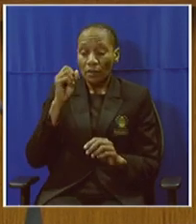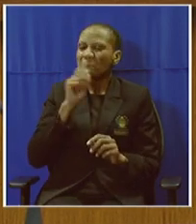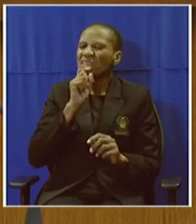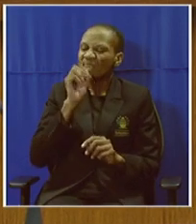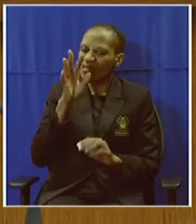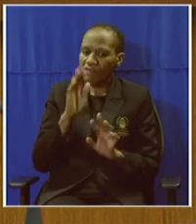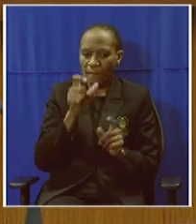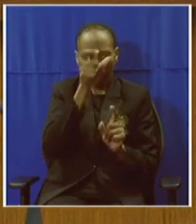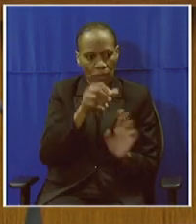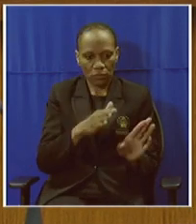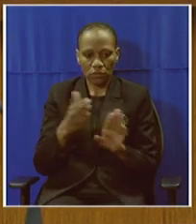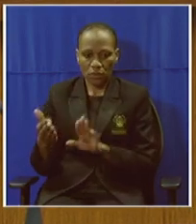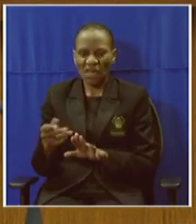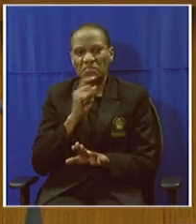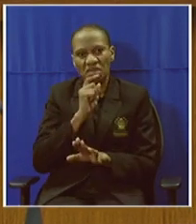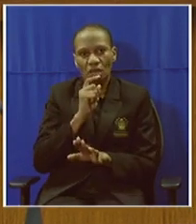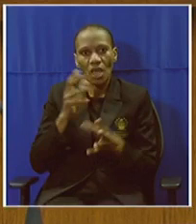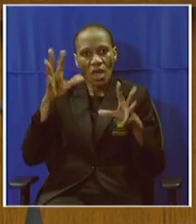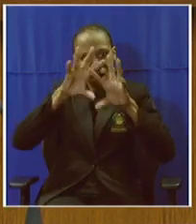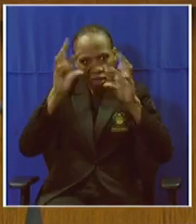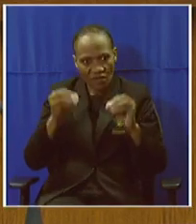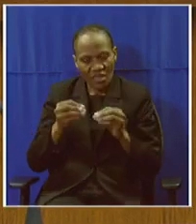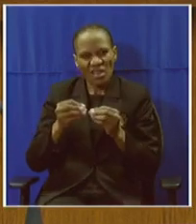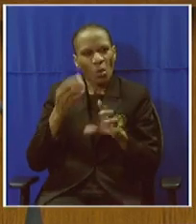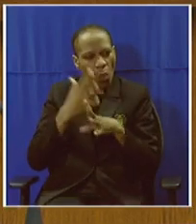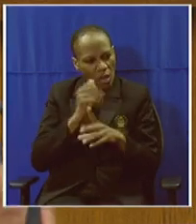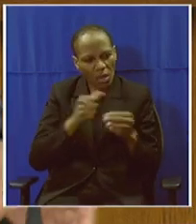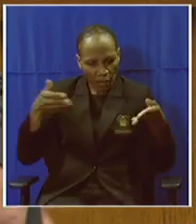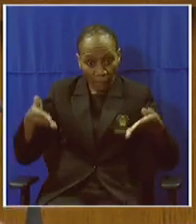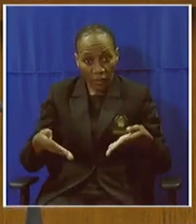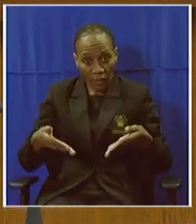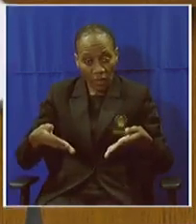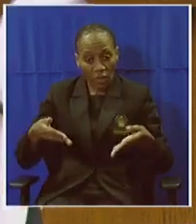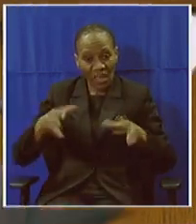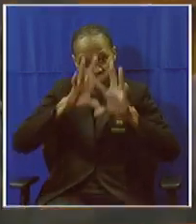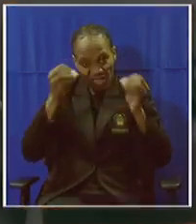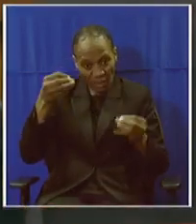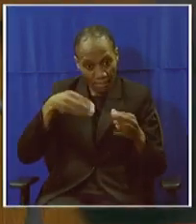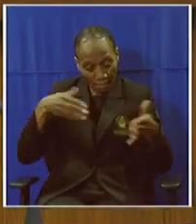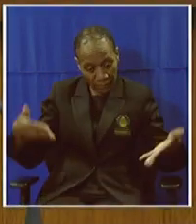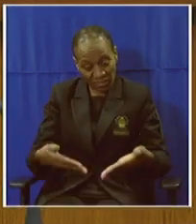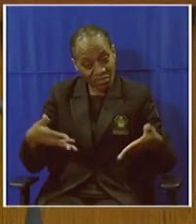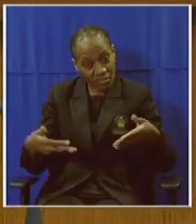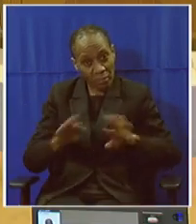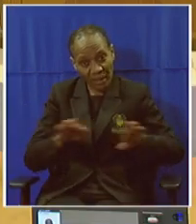the good and remember the bad. May her soul rest in peace. Thank you. Thank you, Honorable